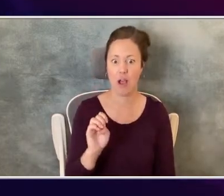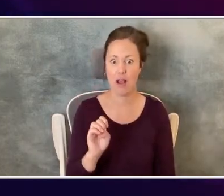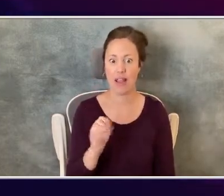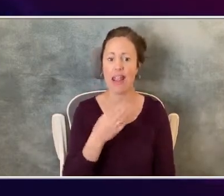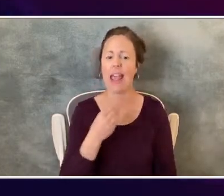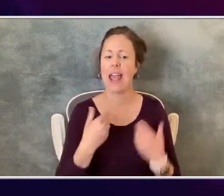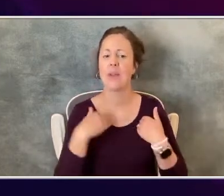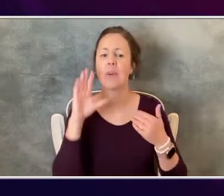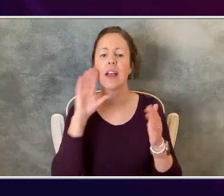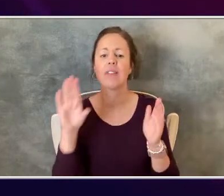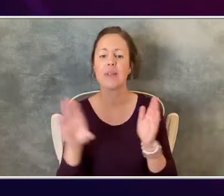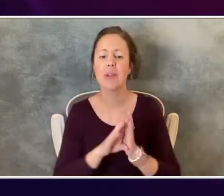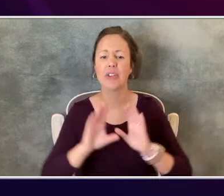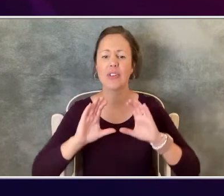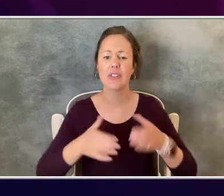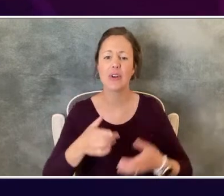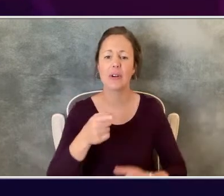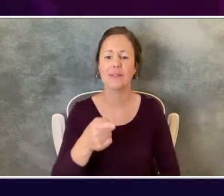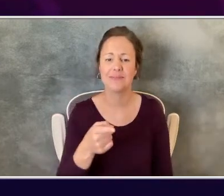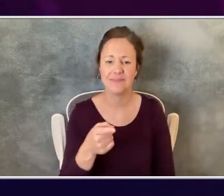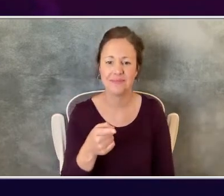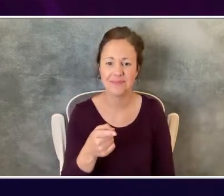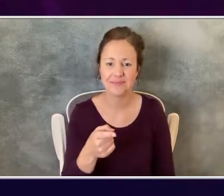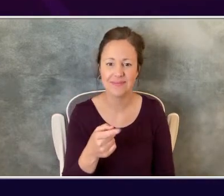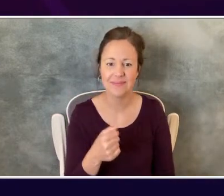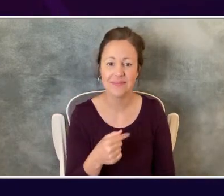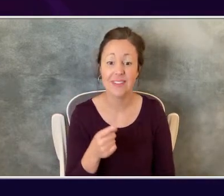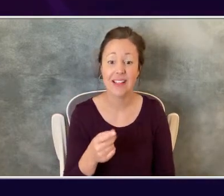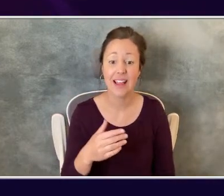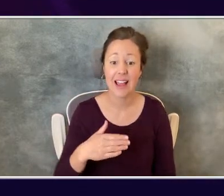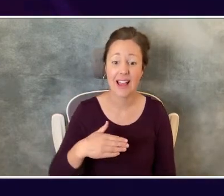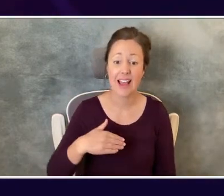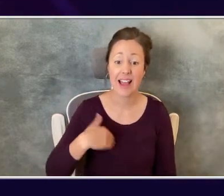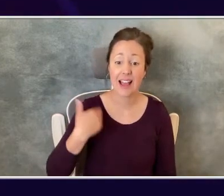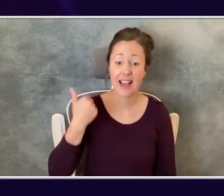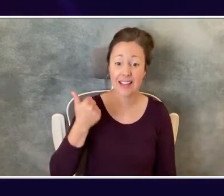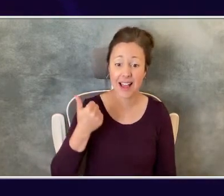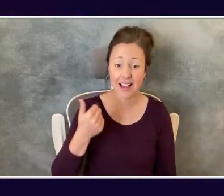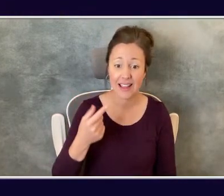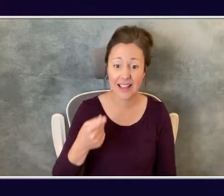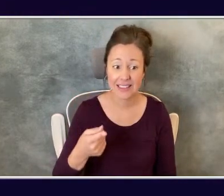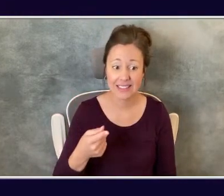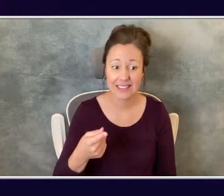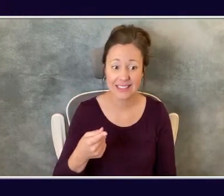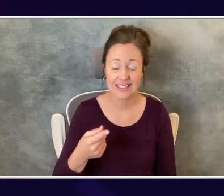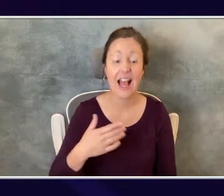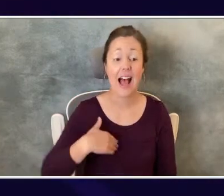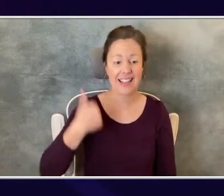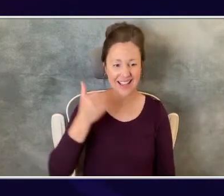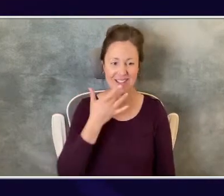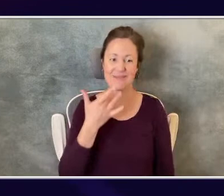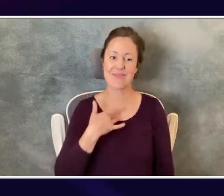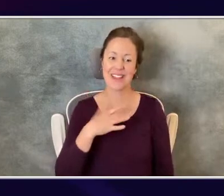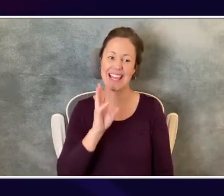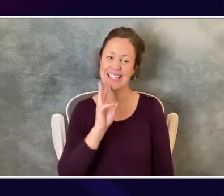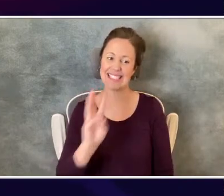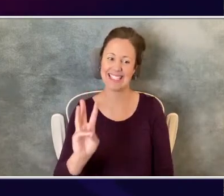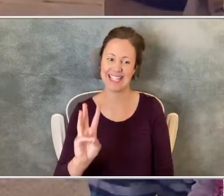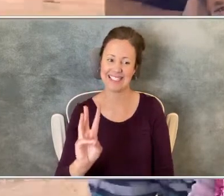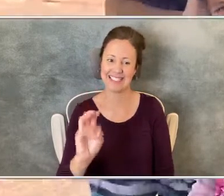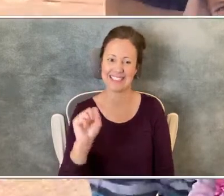a group, and I also feel like your youngest has a big day today. Yeah, it's my youngest's birthday. She turned 6 today. That's